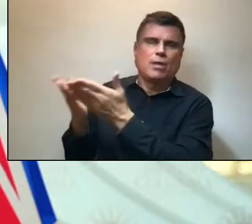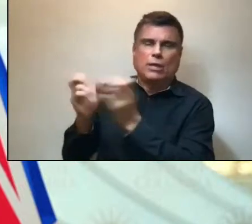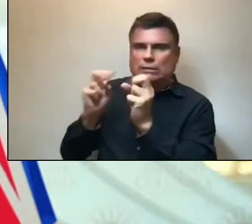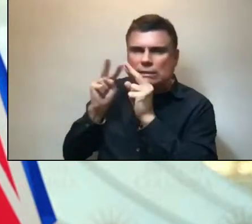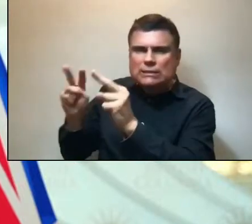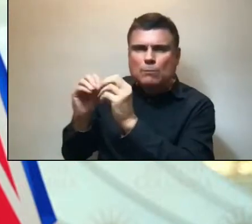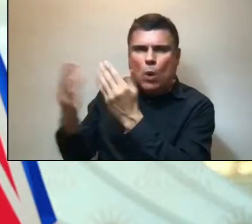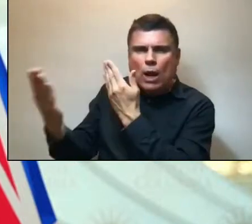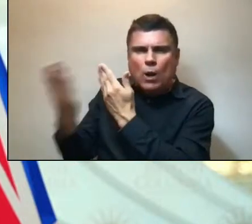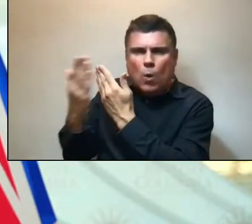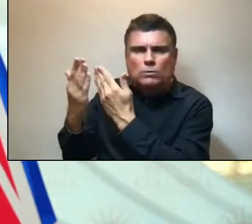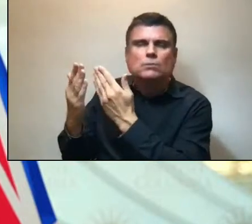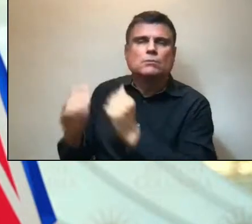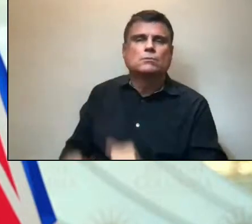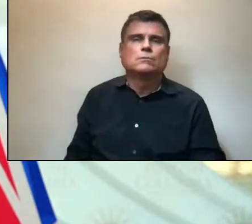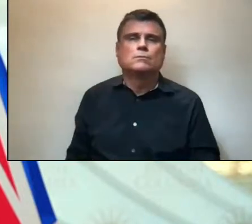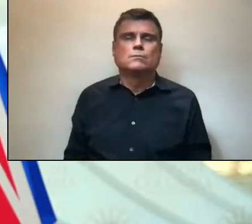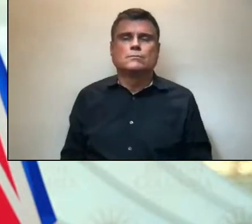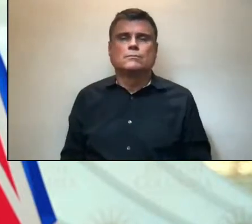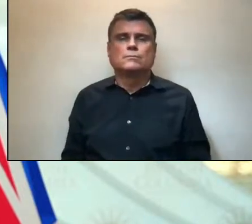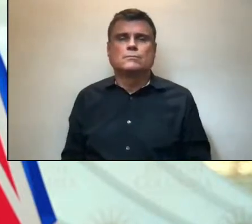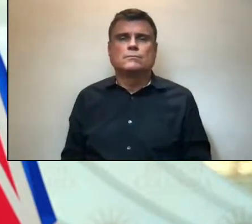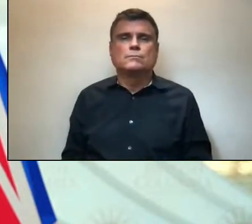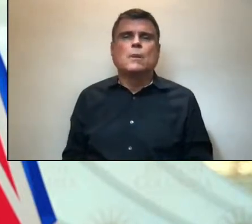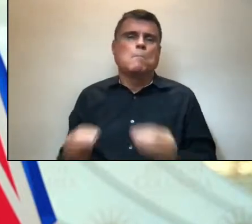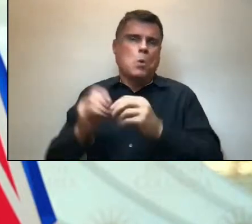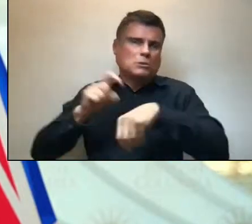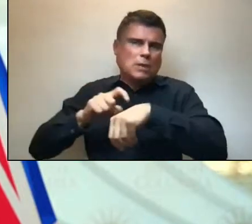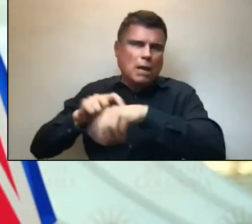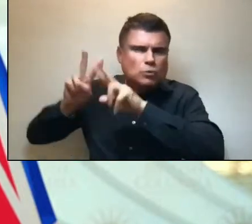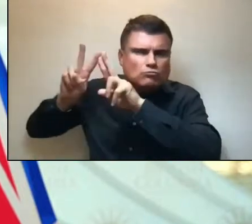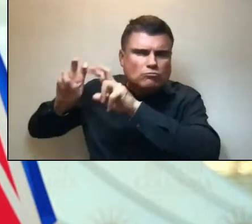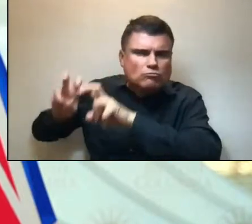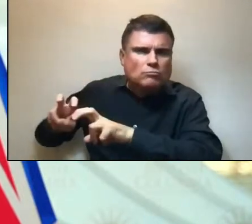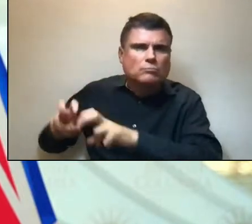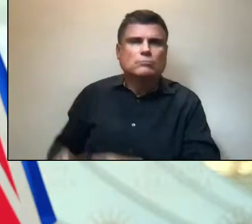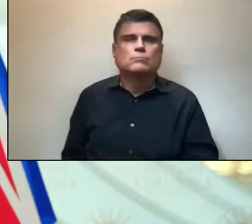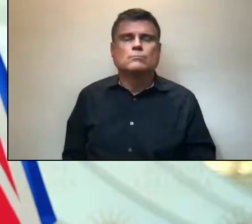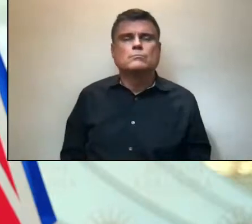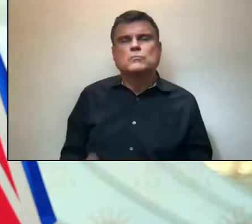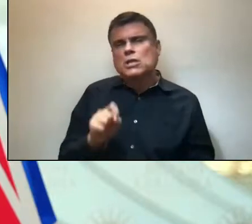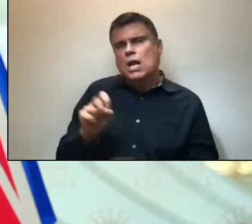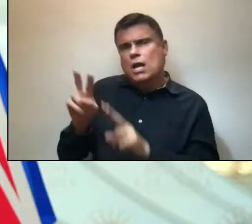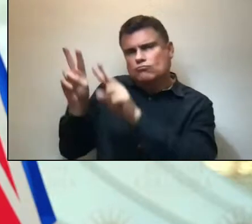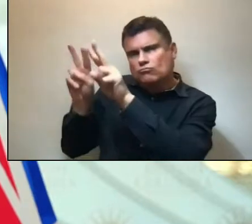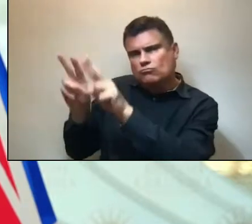today, and to follow the presentation with a more detailed